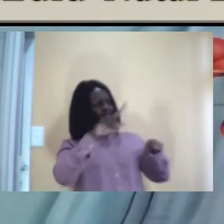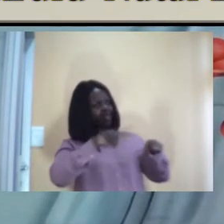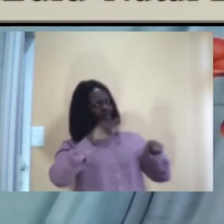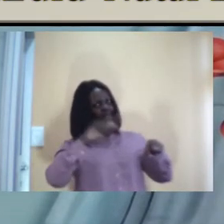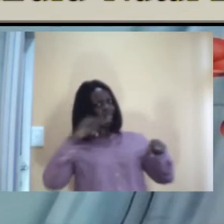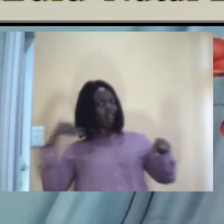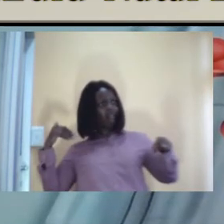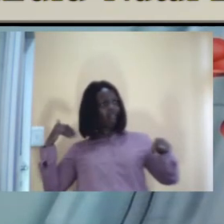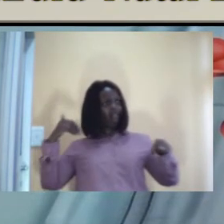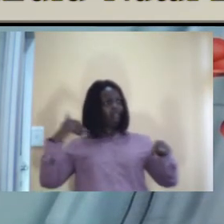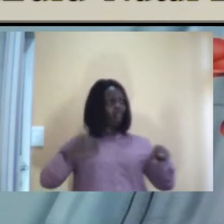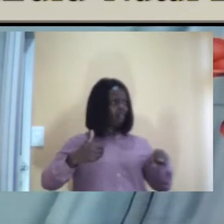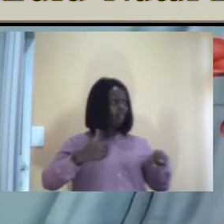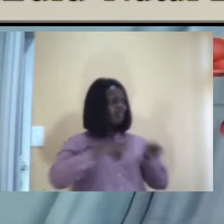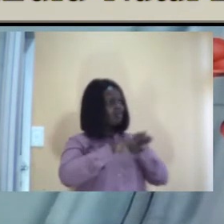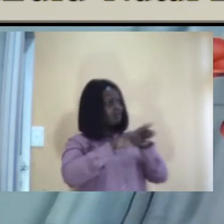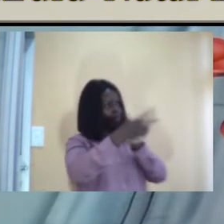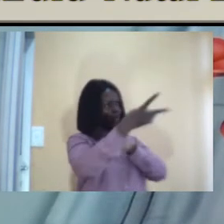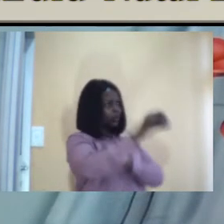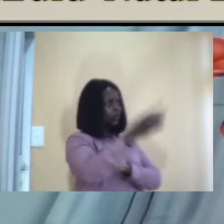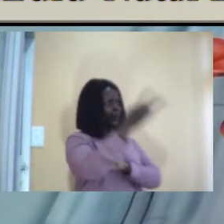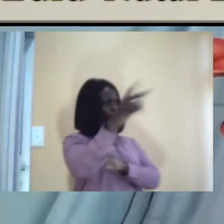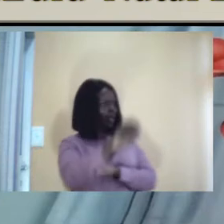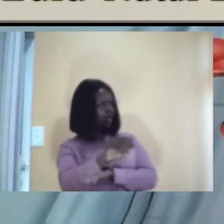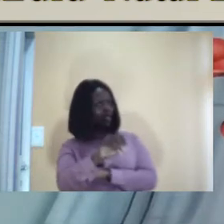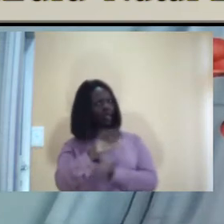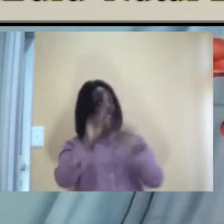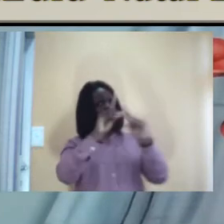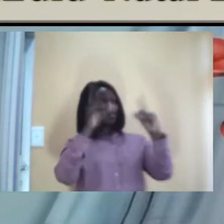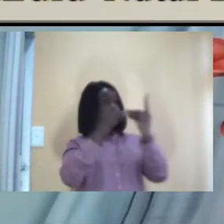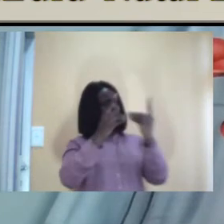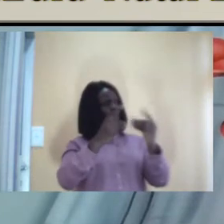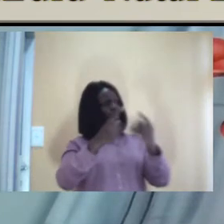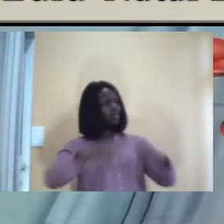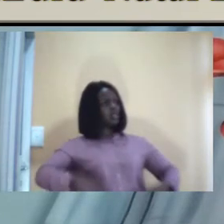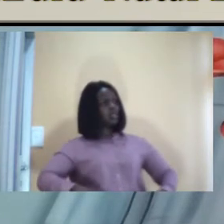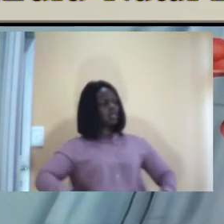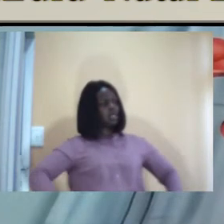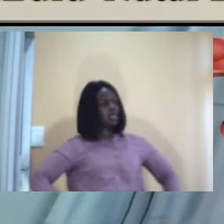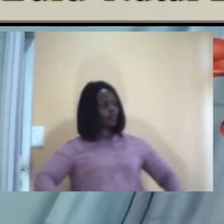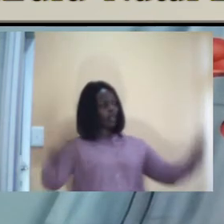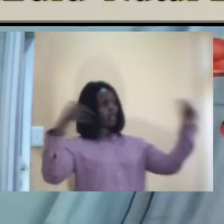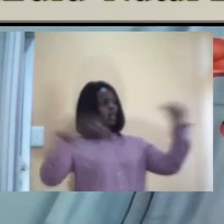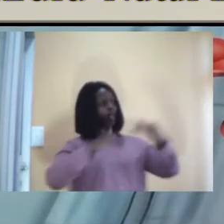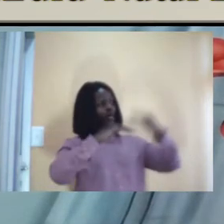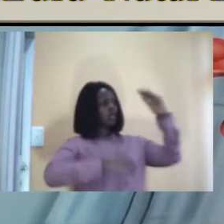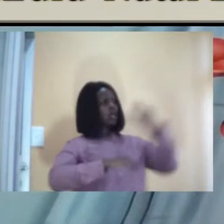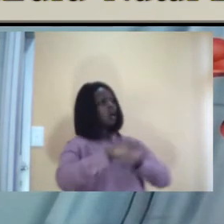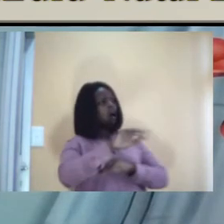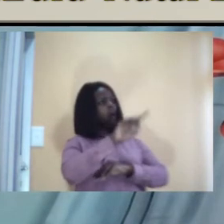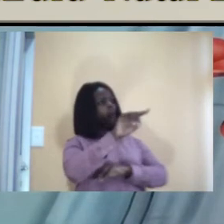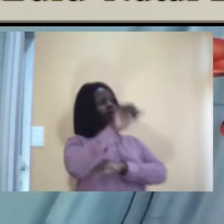year and for 2020, the department underspent by 167.86